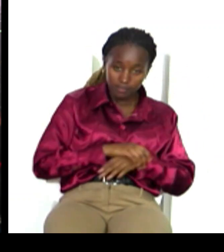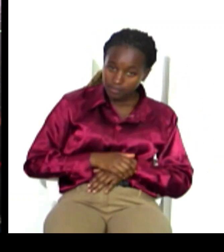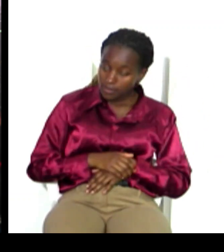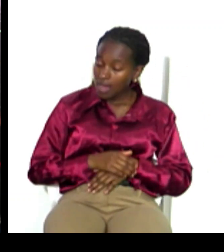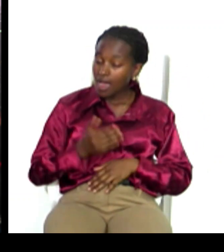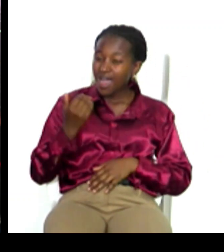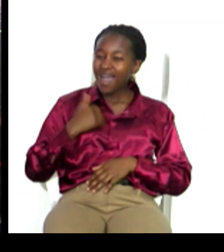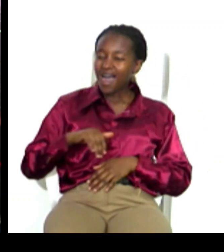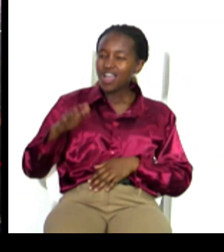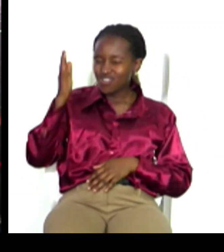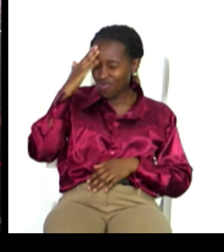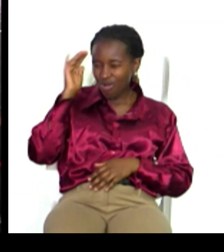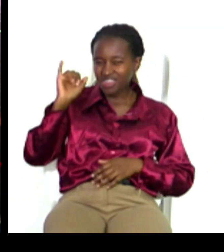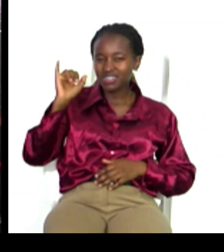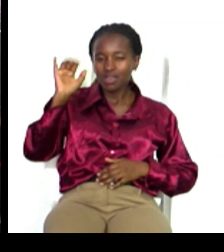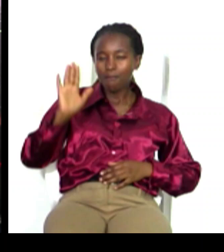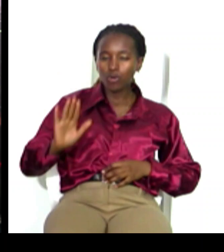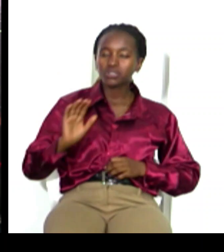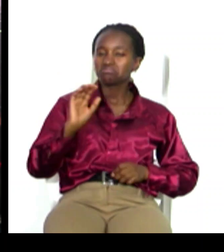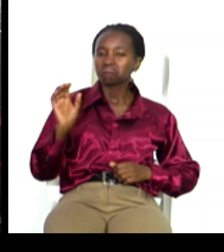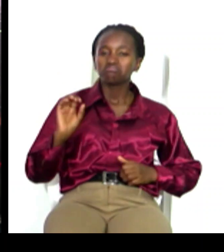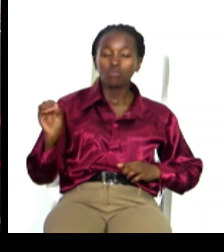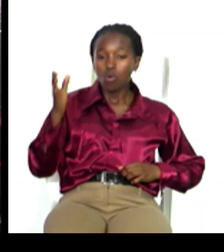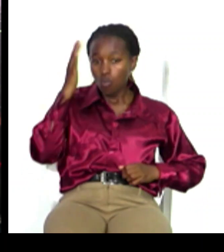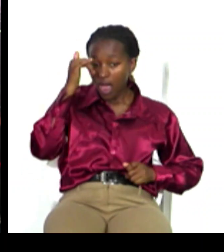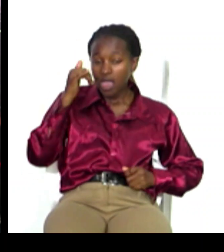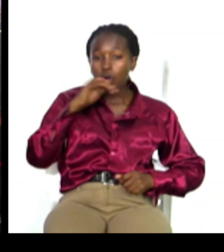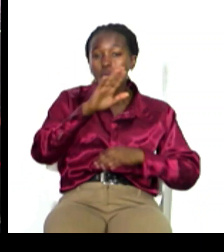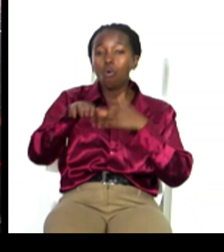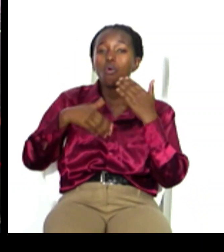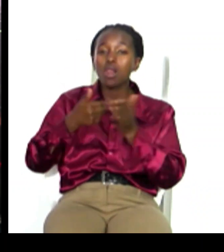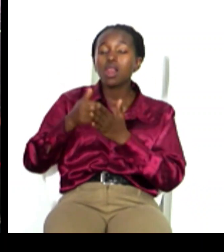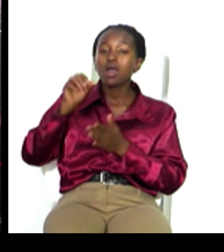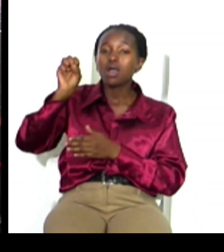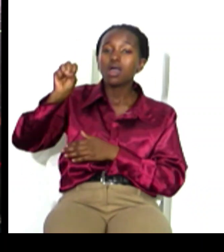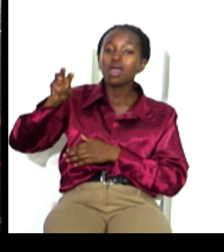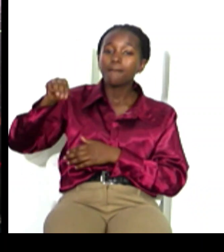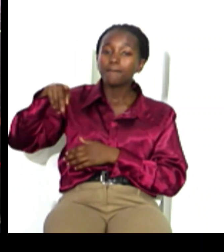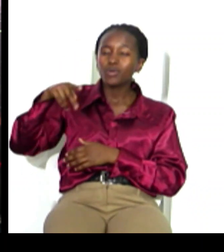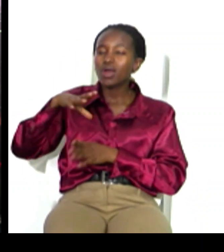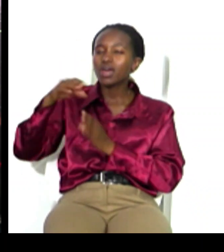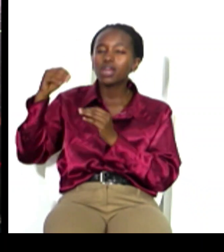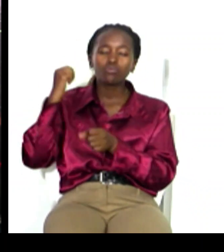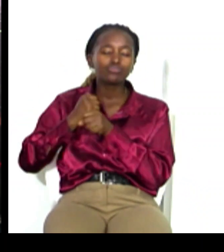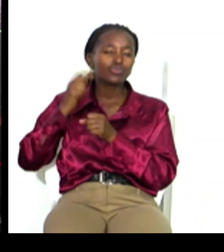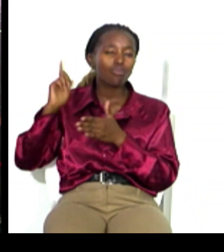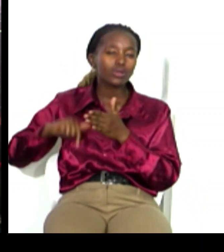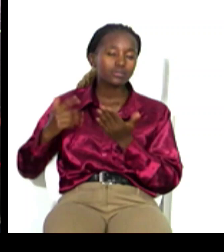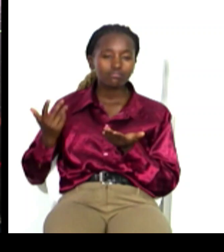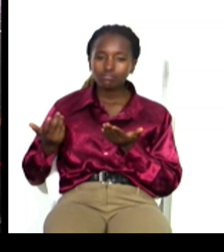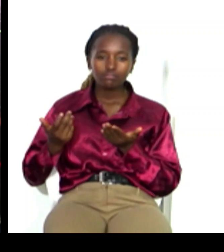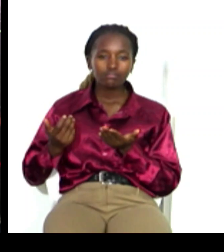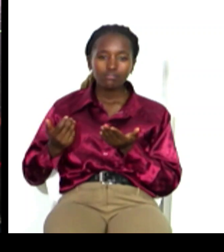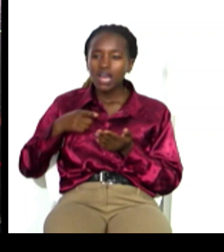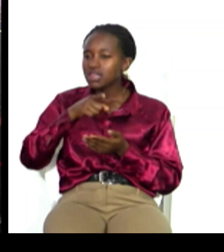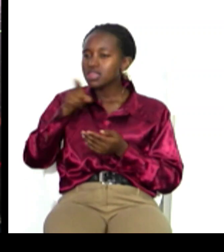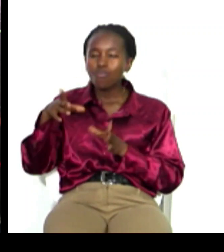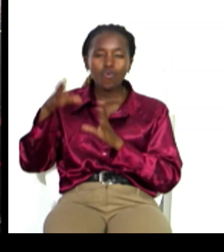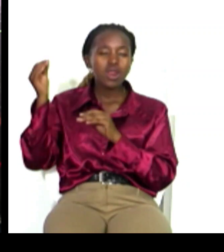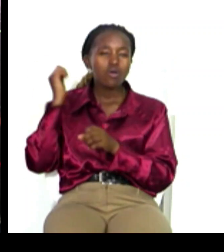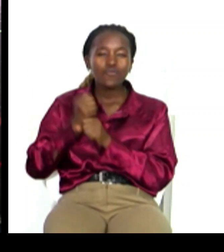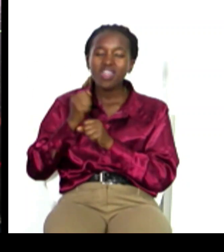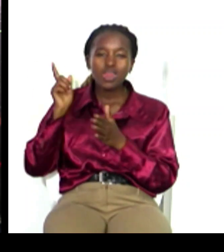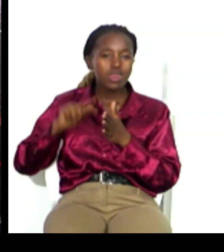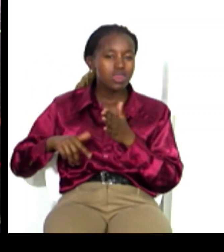can say is not necessary because I don't see what the MPs are going to do over there in Addis Ababa. Sioni kitu tangible wanaenda